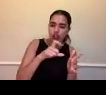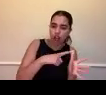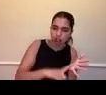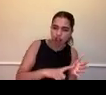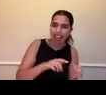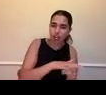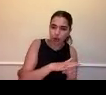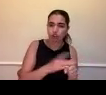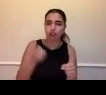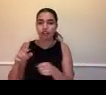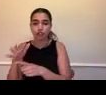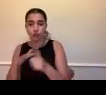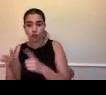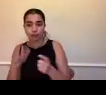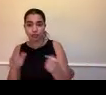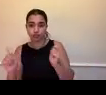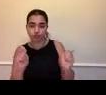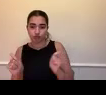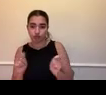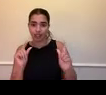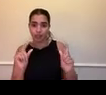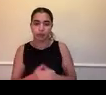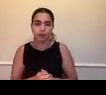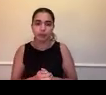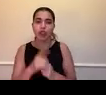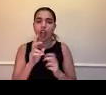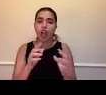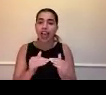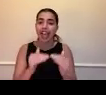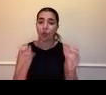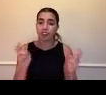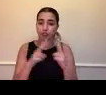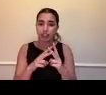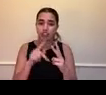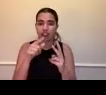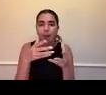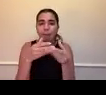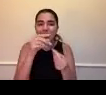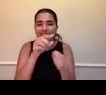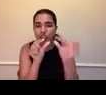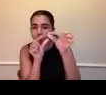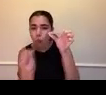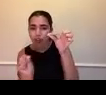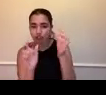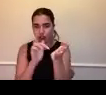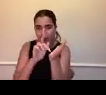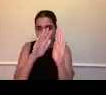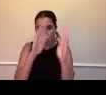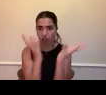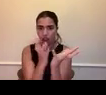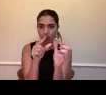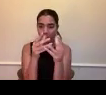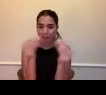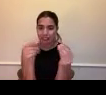for the equality wedge, that gray missing wedge in the social foundation was actually, we were struck by the lack